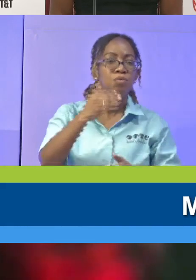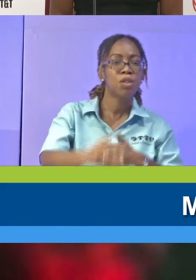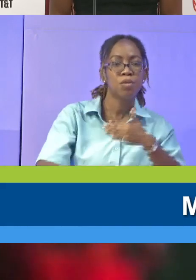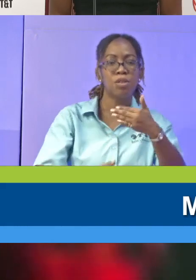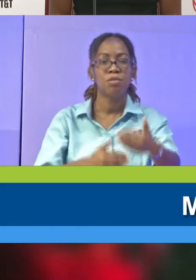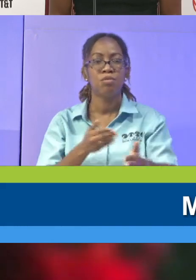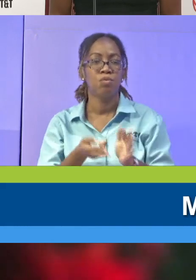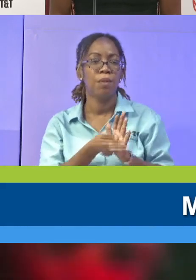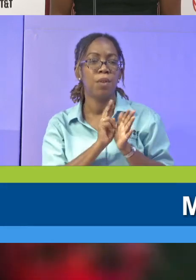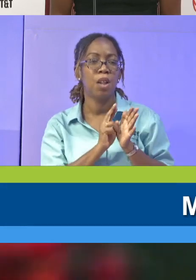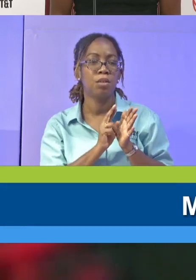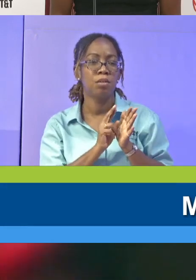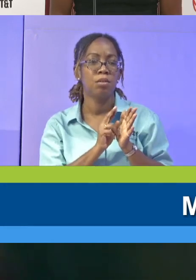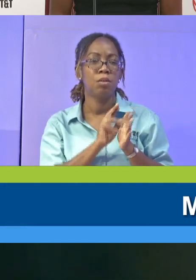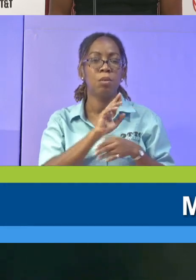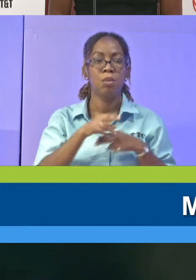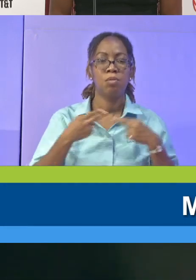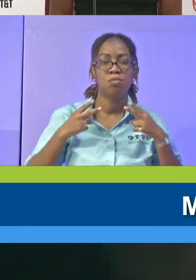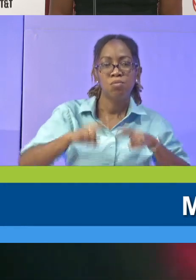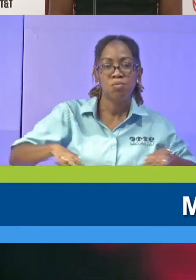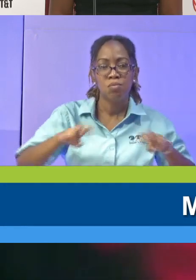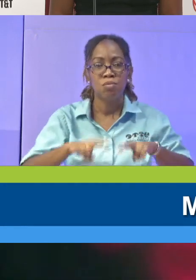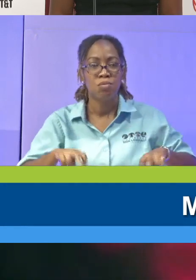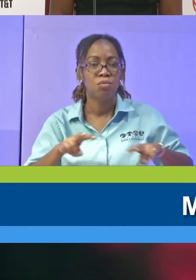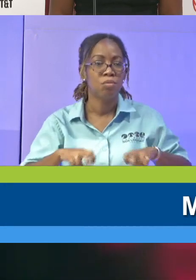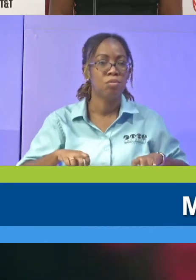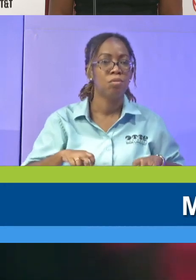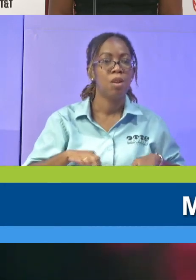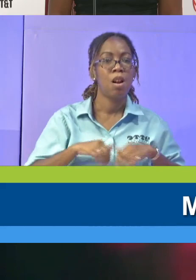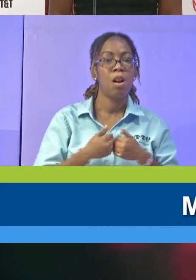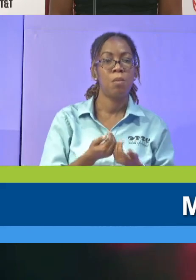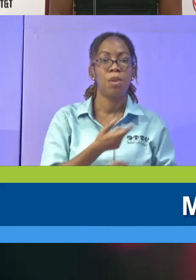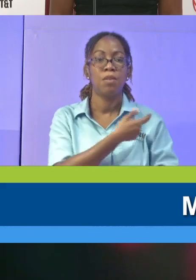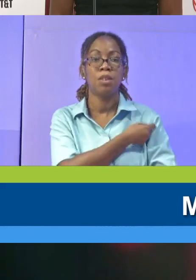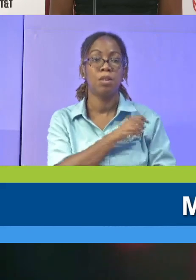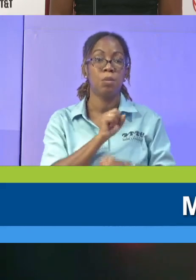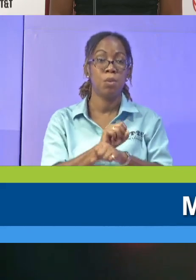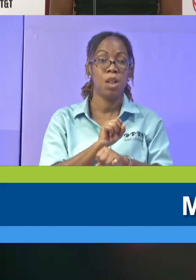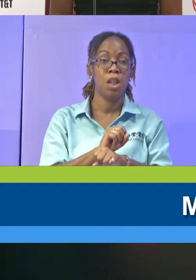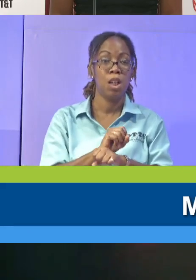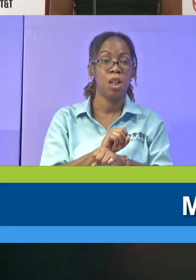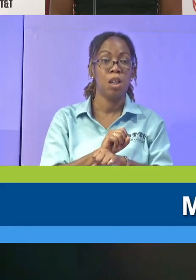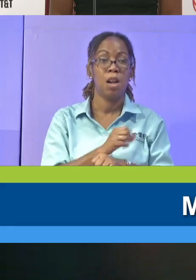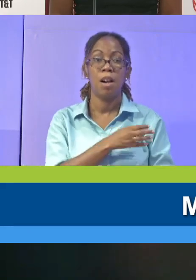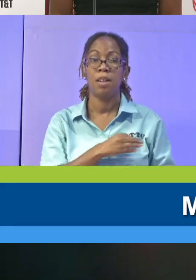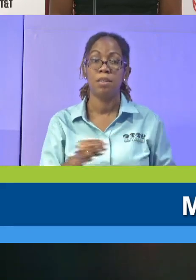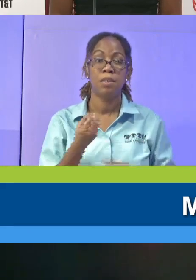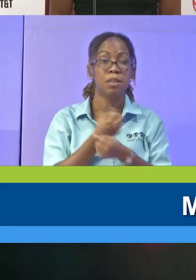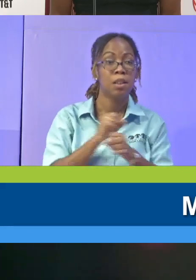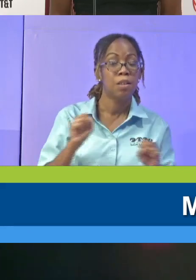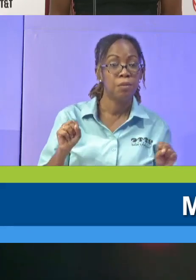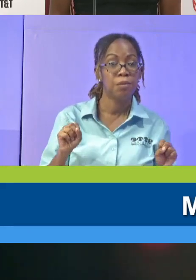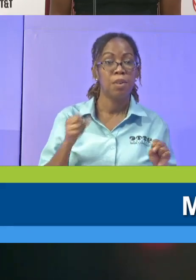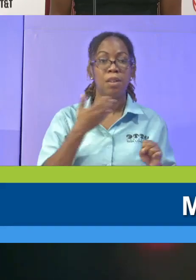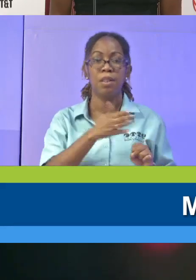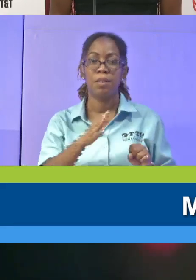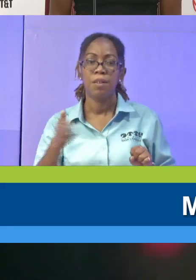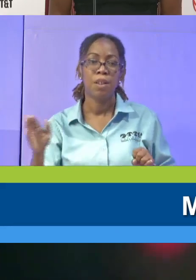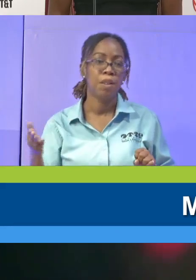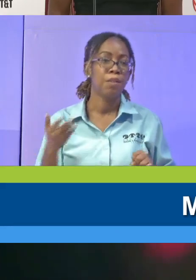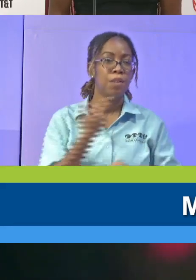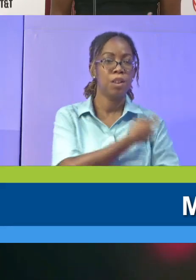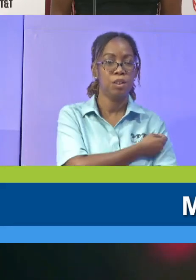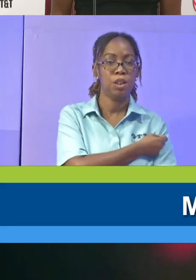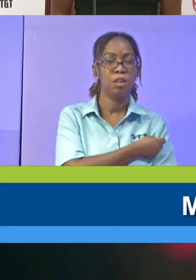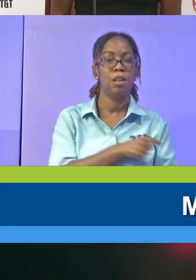literature, current studies on the effectiveness and efficacy, as well as the safety of the different vaccines, to